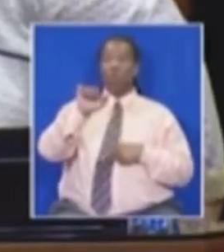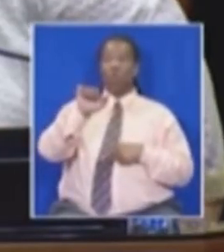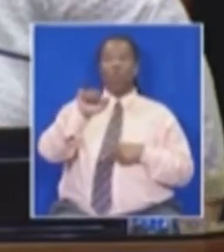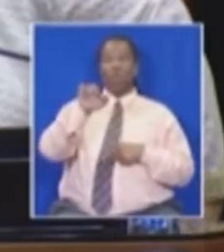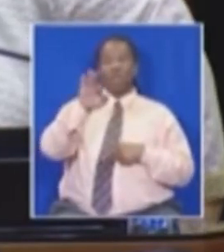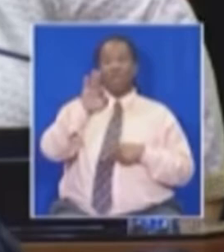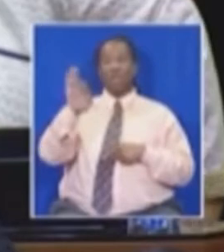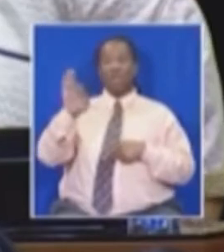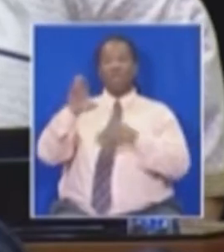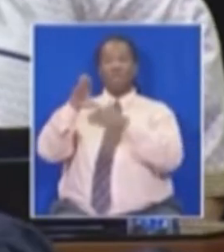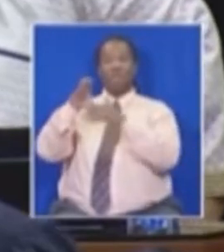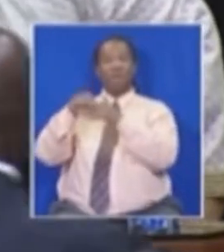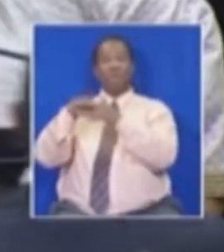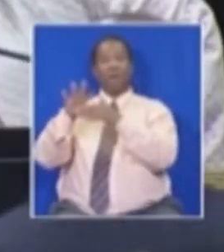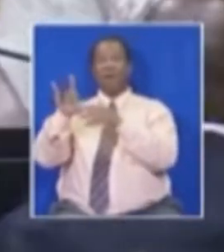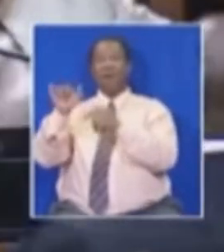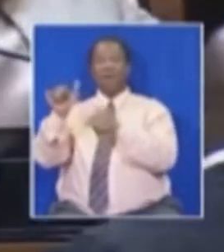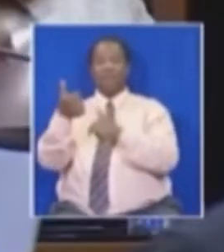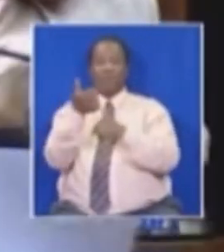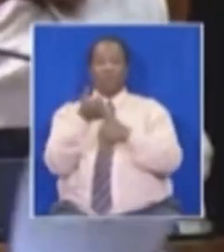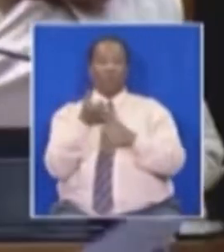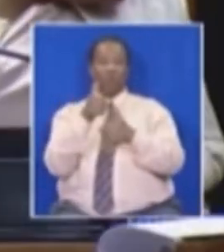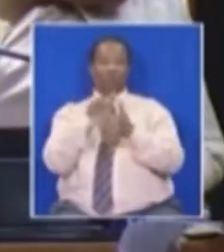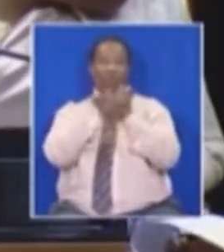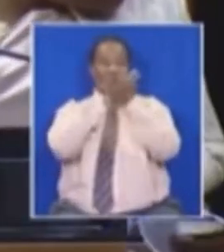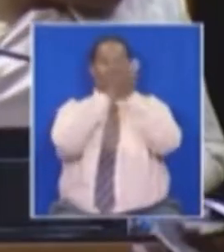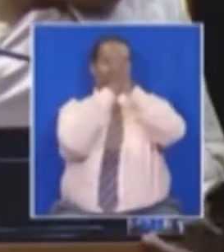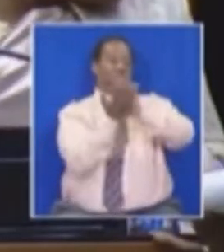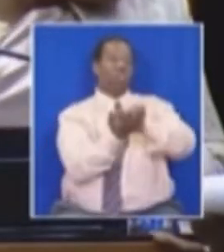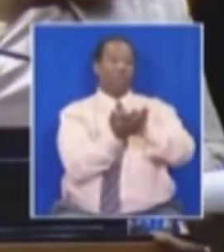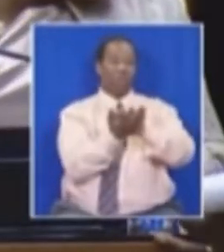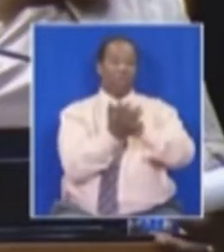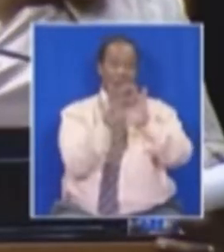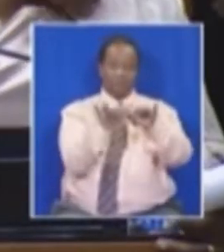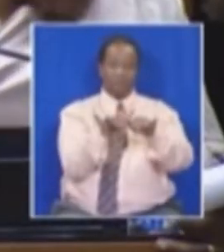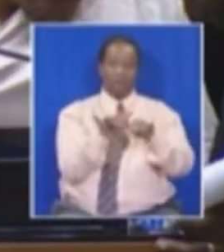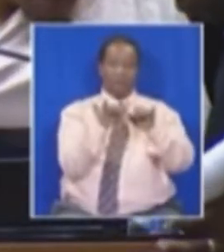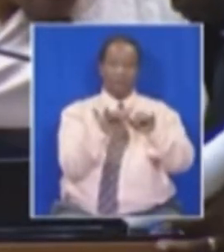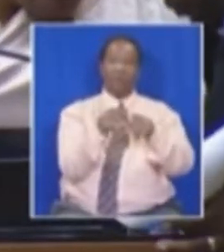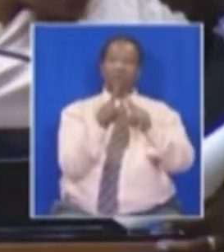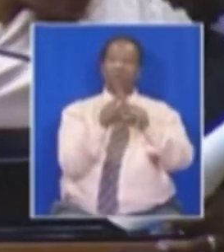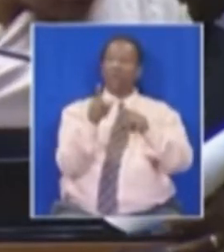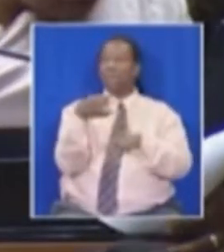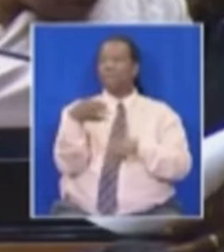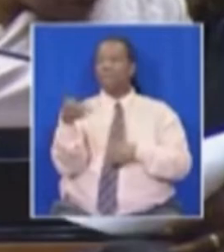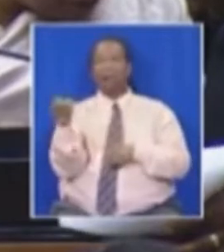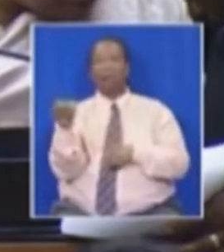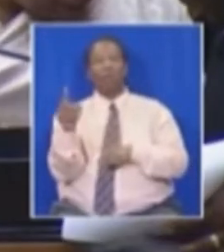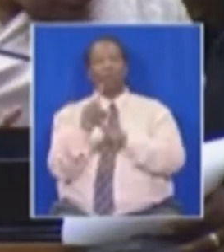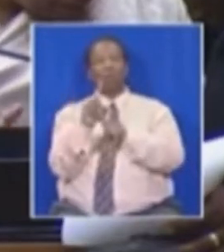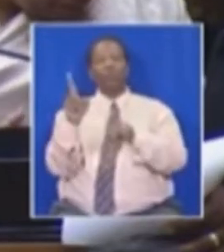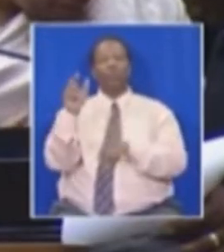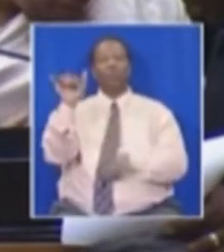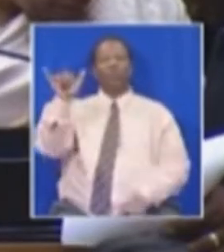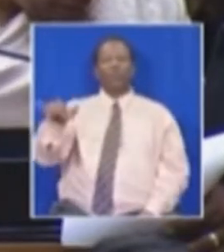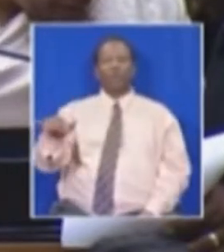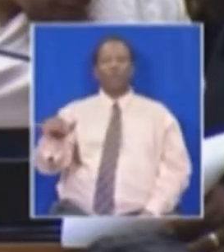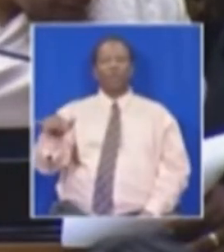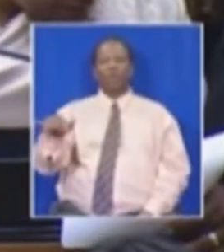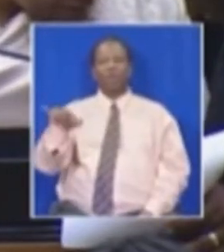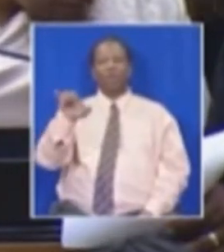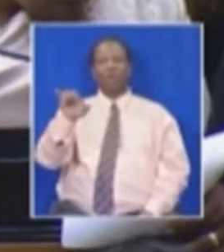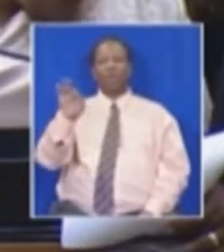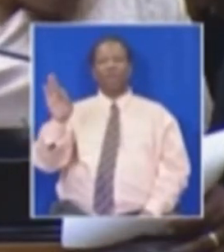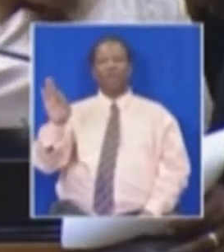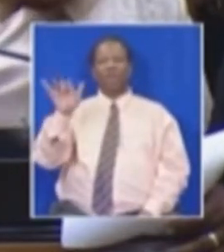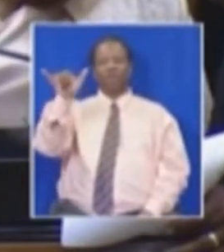the gentleman a joint sitting. Not going anywhere. Man. I assure you, are not going anywhere. Honorable